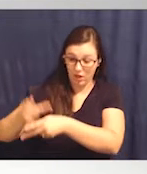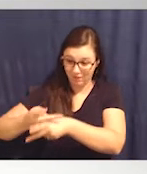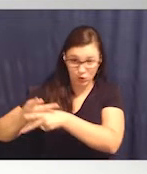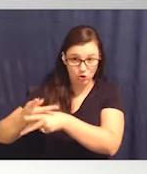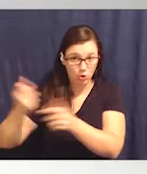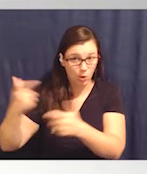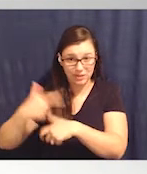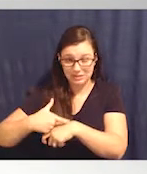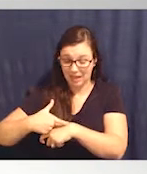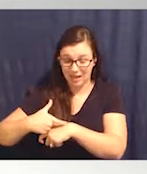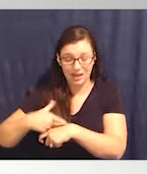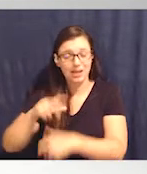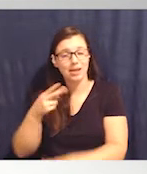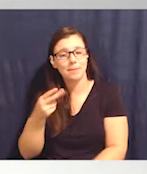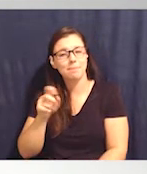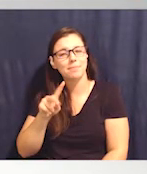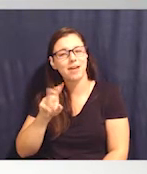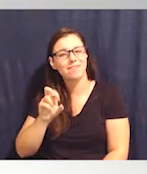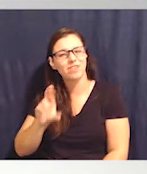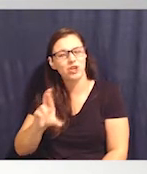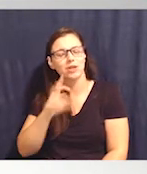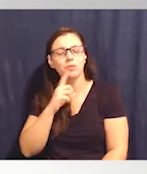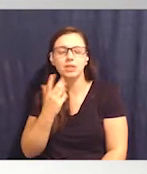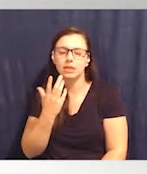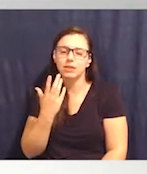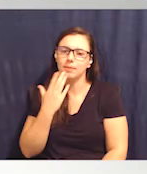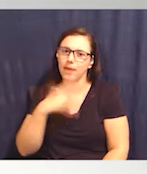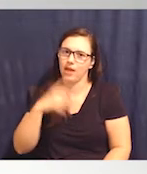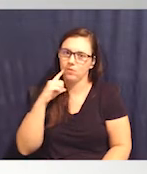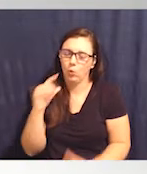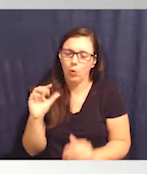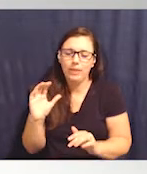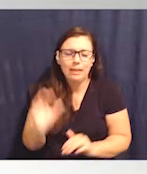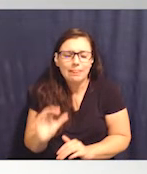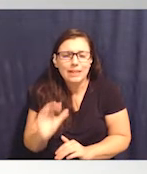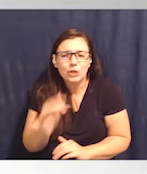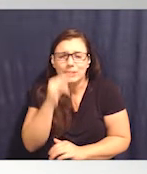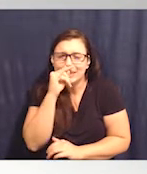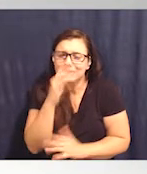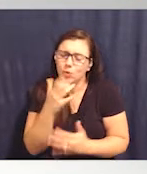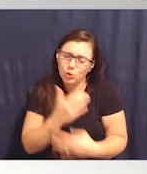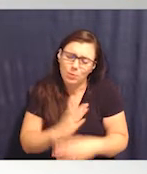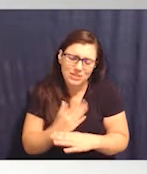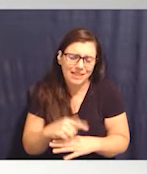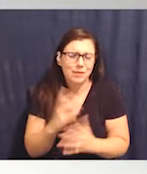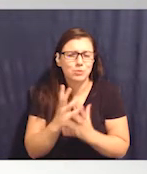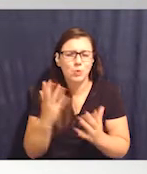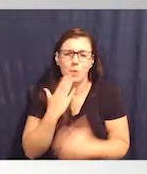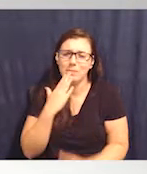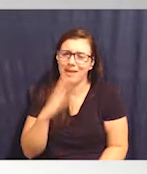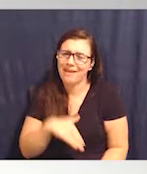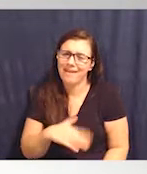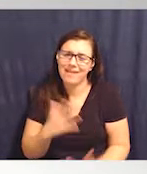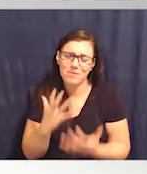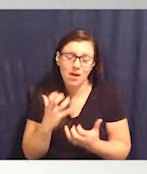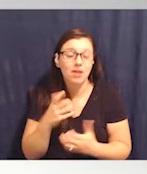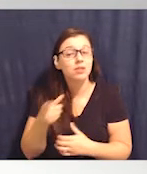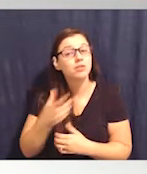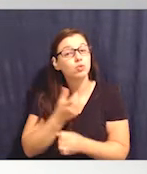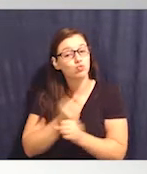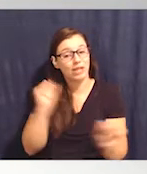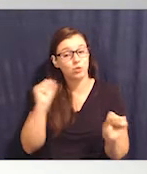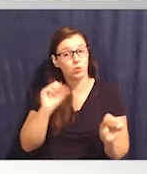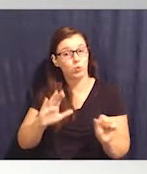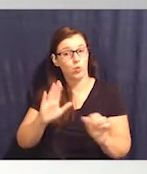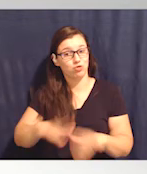for the little itty bitties, because you just want to protect them so badly. Do you rescue your child? Be honest.